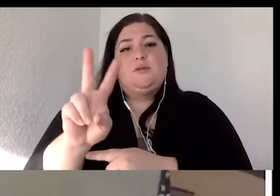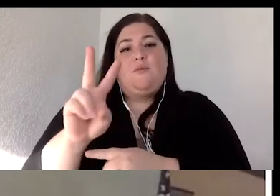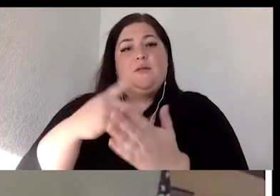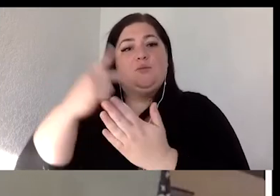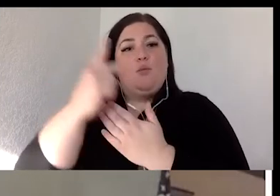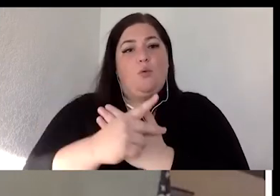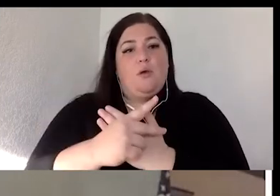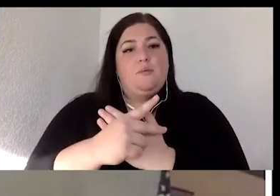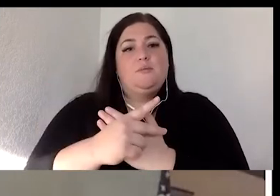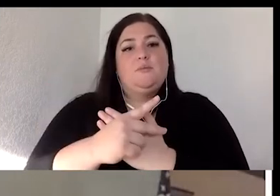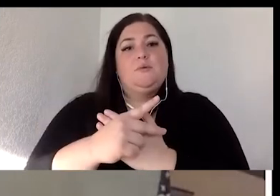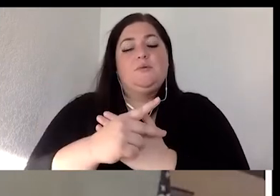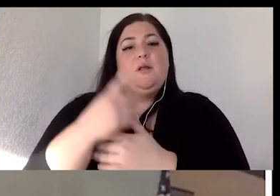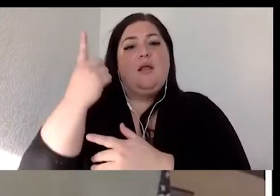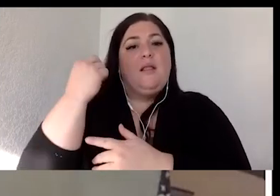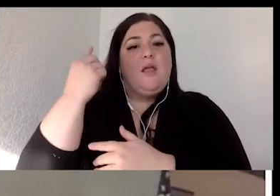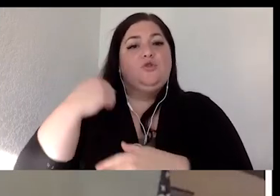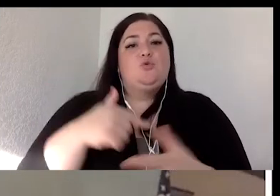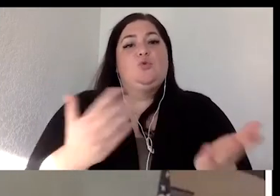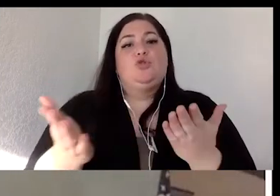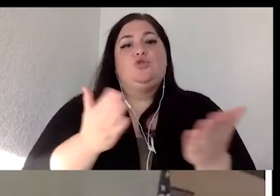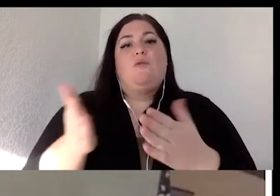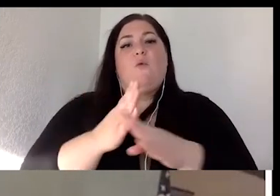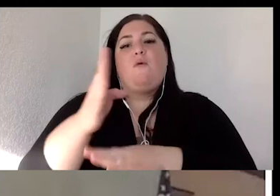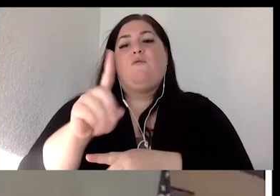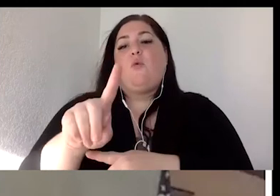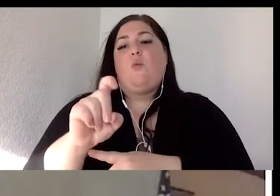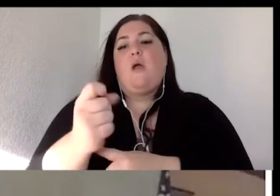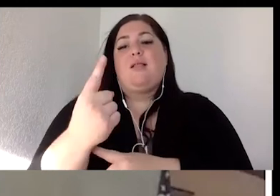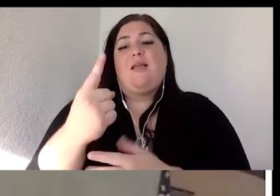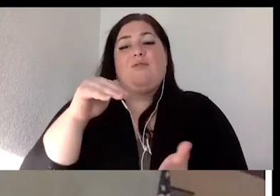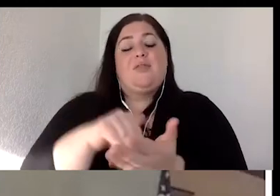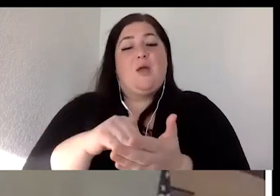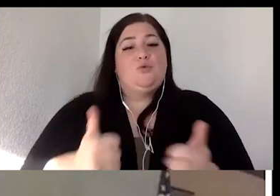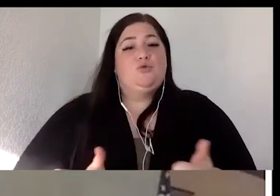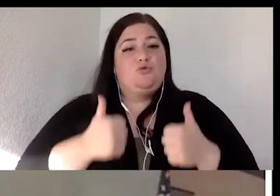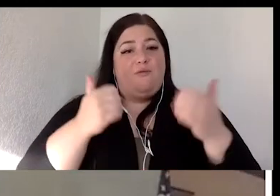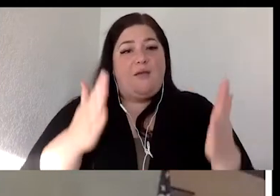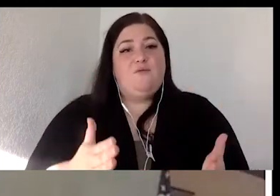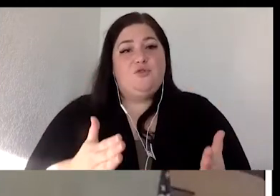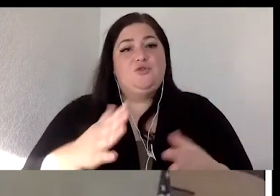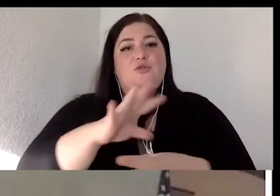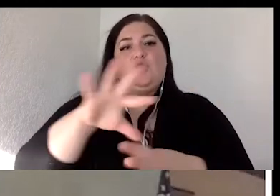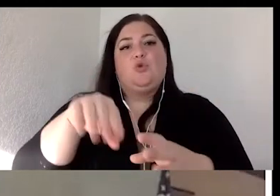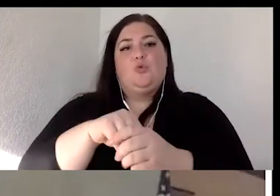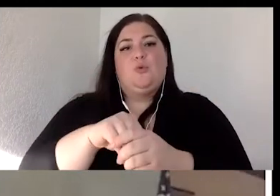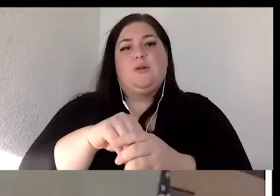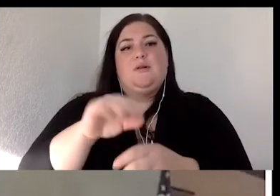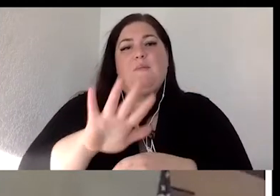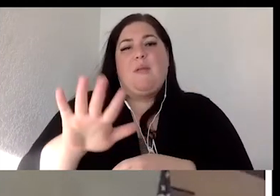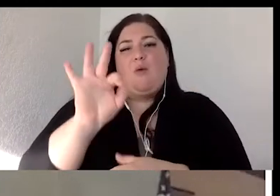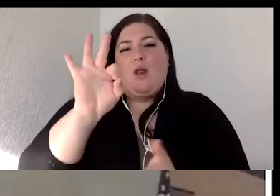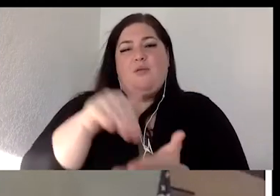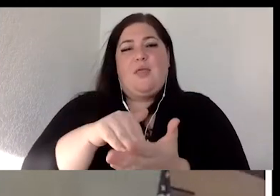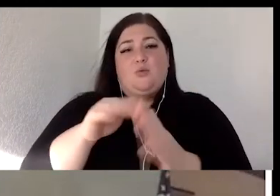programs. Last year, we served over 111,000 survivors, including nearly 9,000